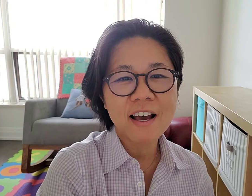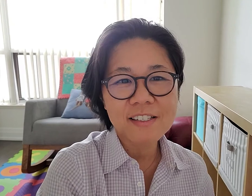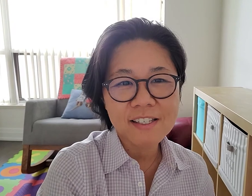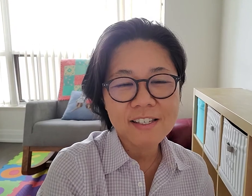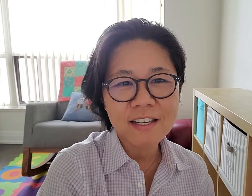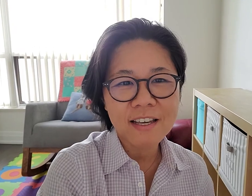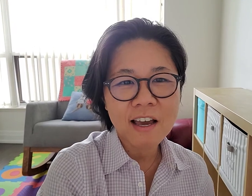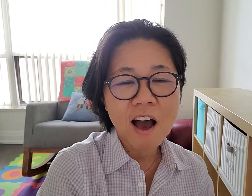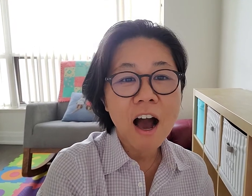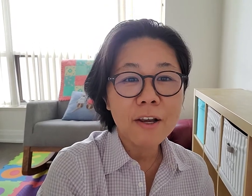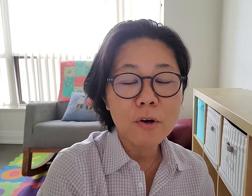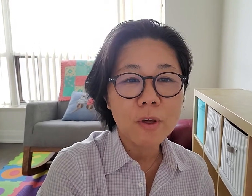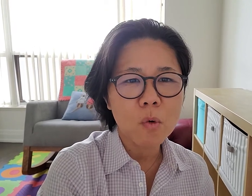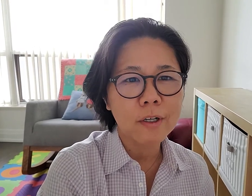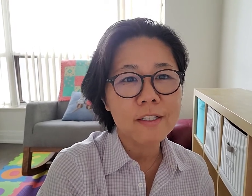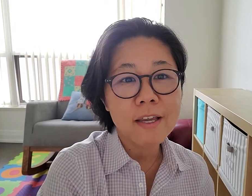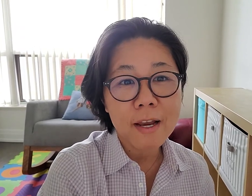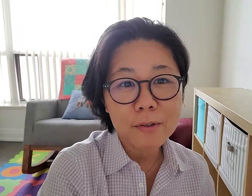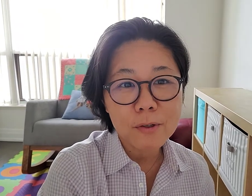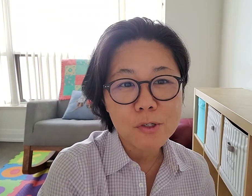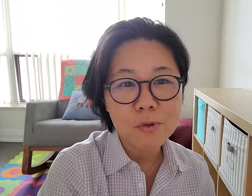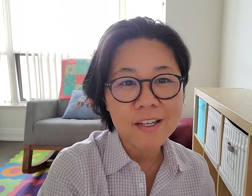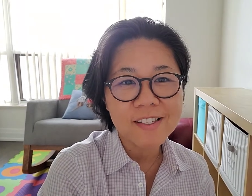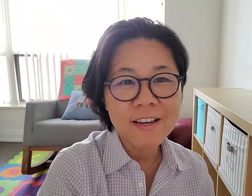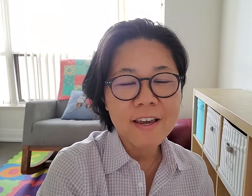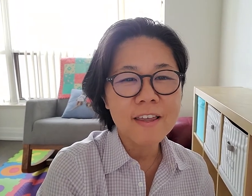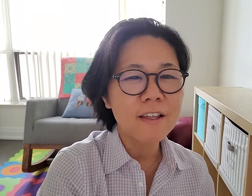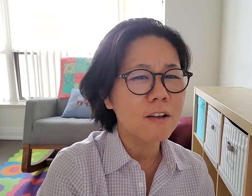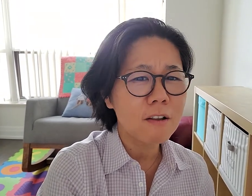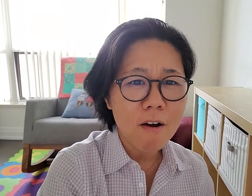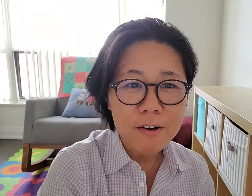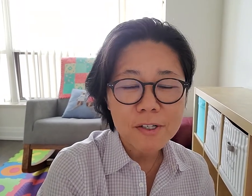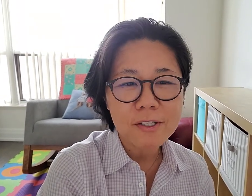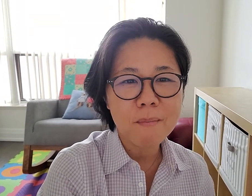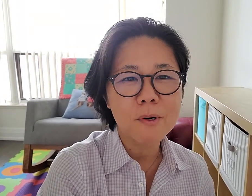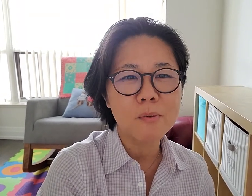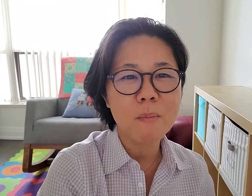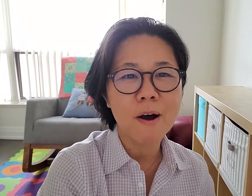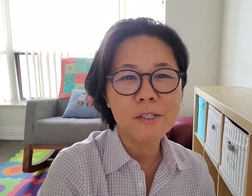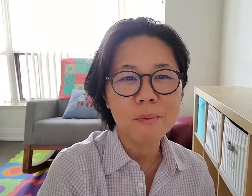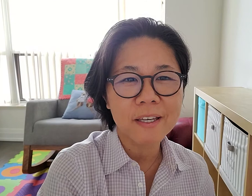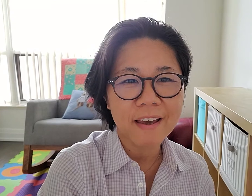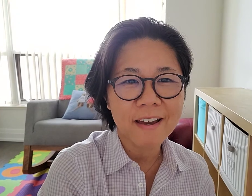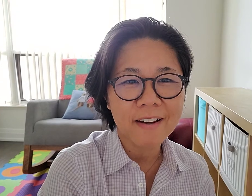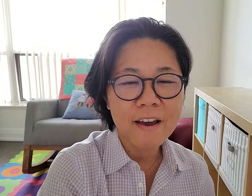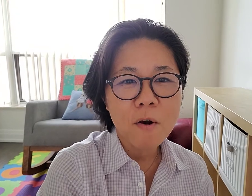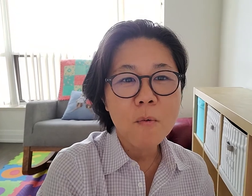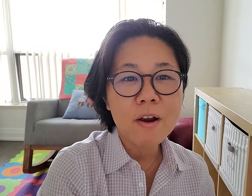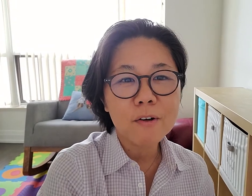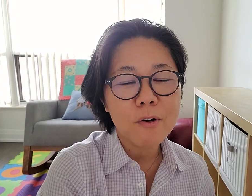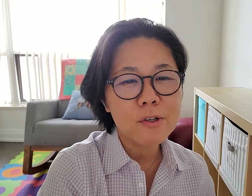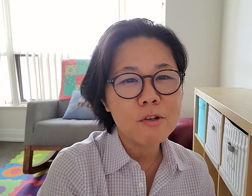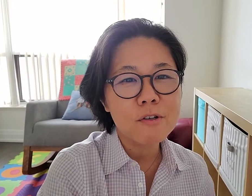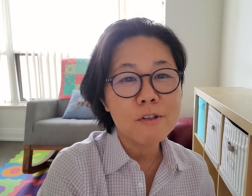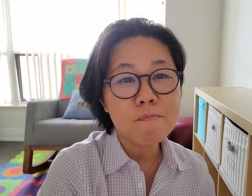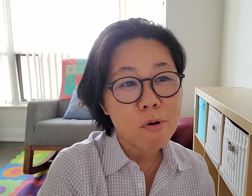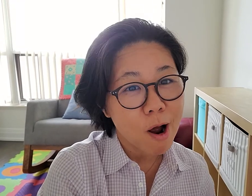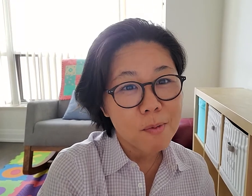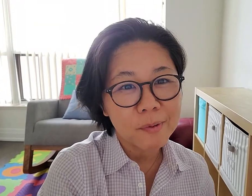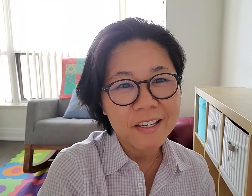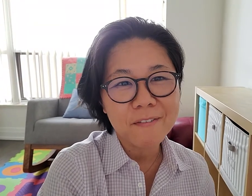community, as a city, I know that we're going to take to the streets in the largest numbers we possibly can. We are going